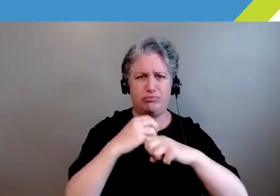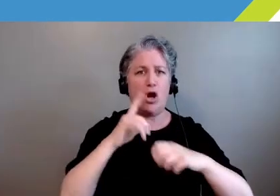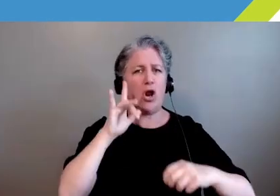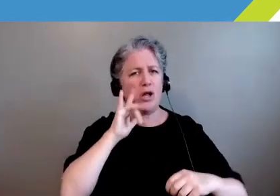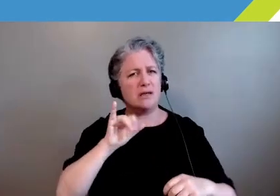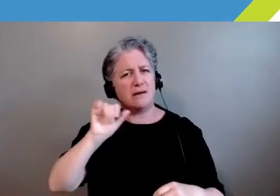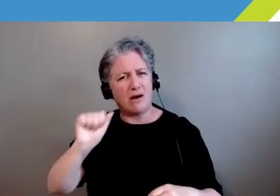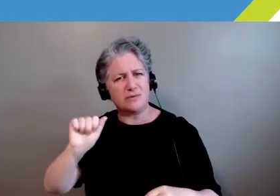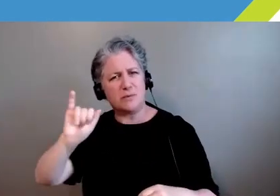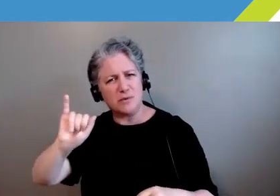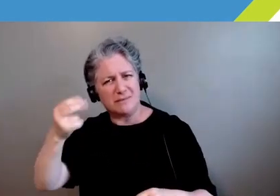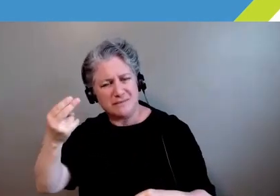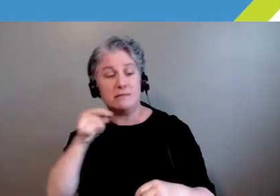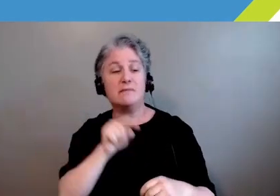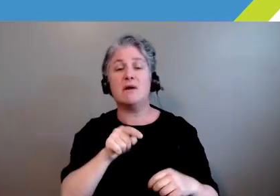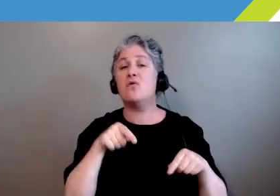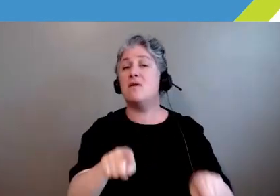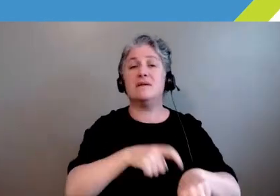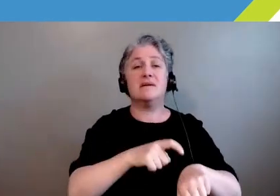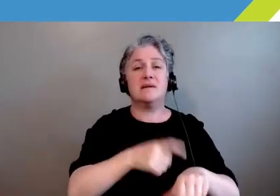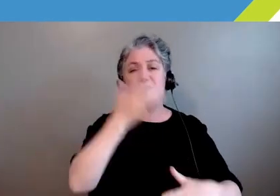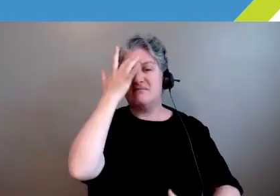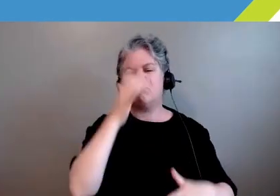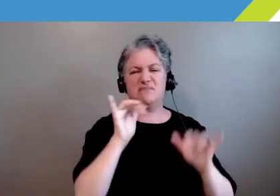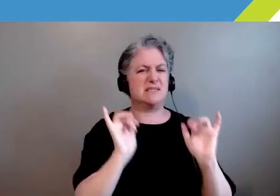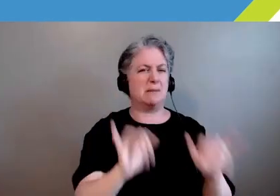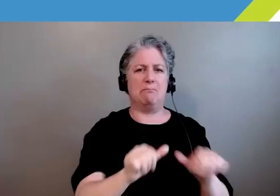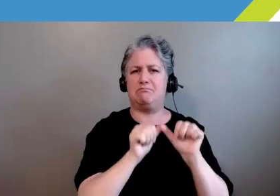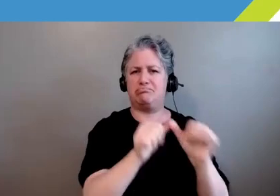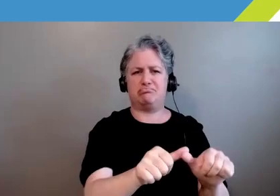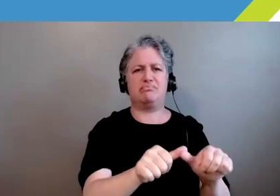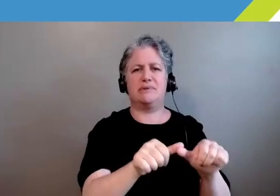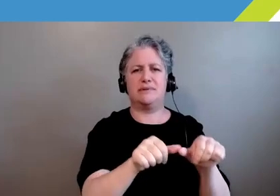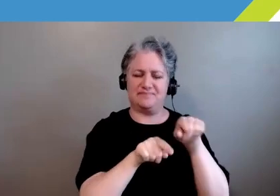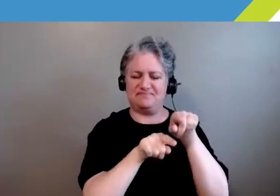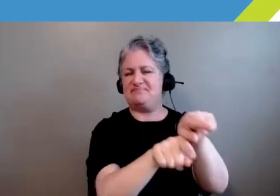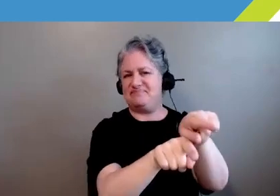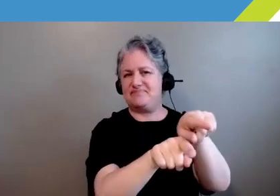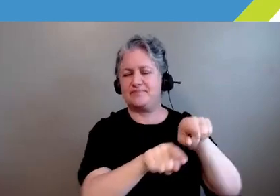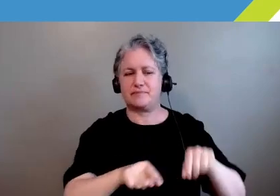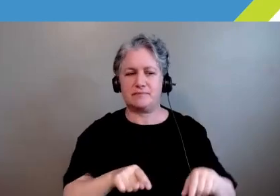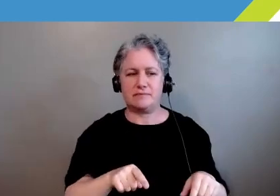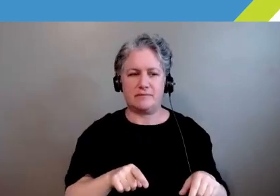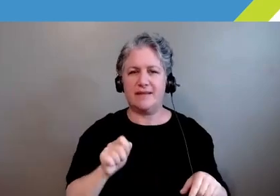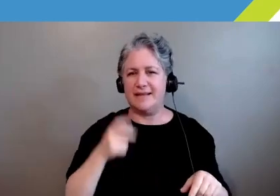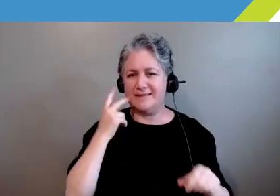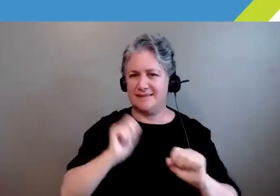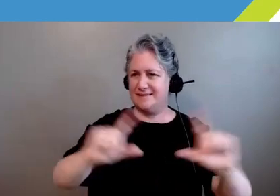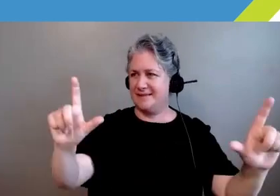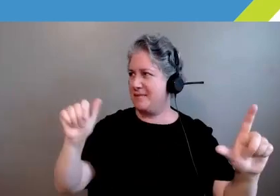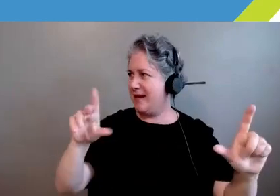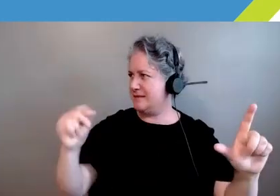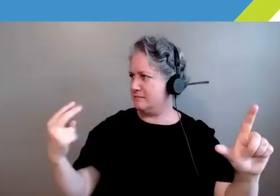autoimmune hepatitis, but over time, really the disease is still the disease. Okay? And this is, I can see Amanda looking